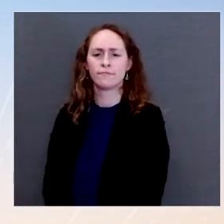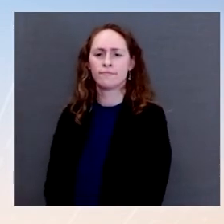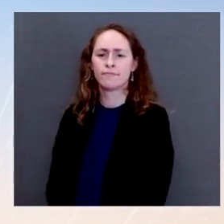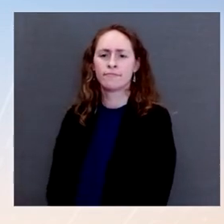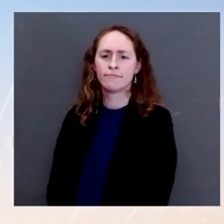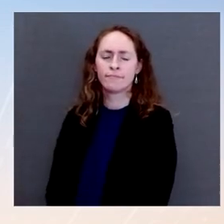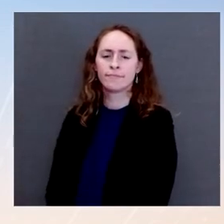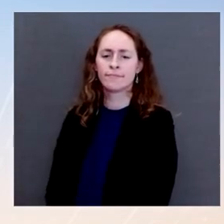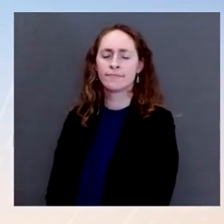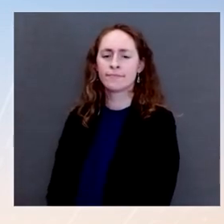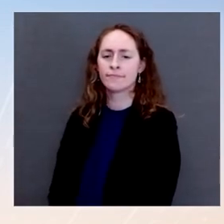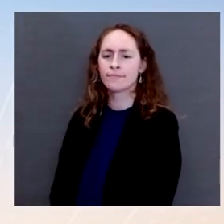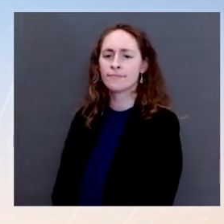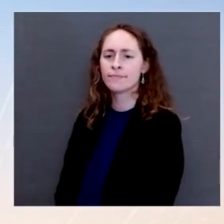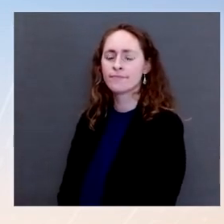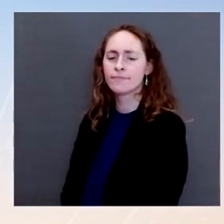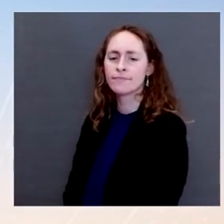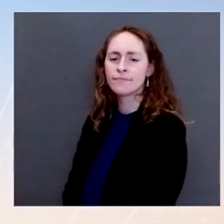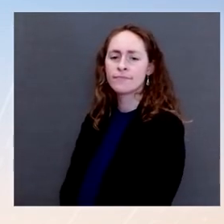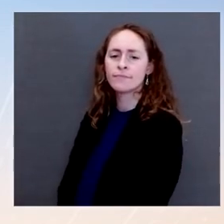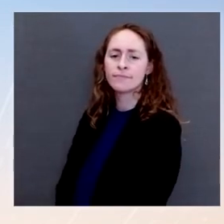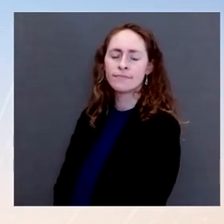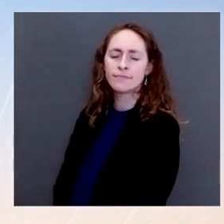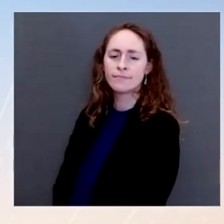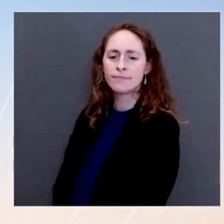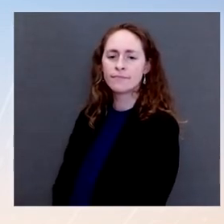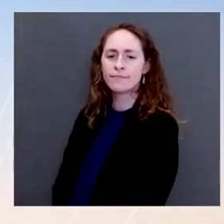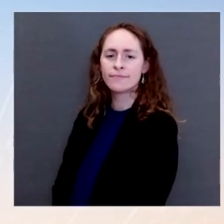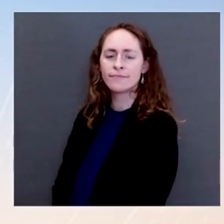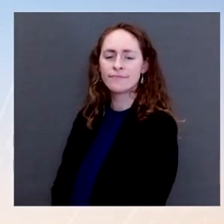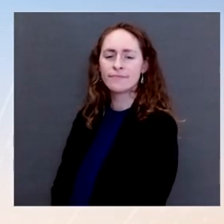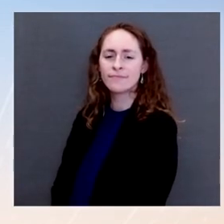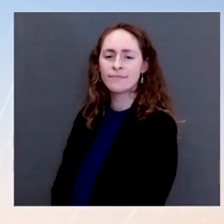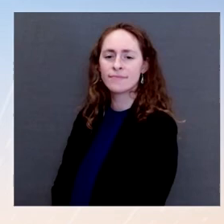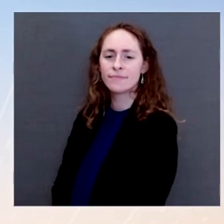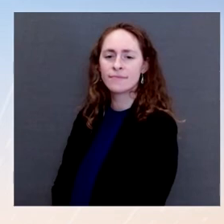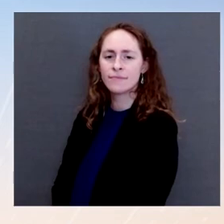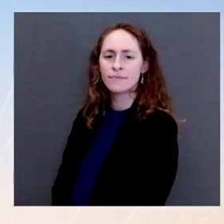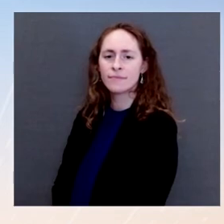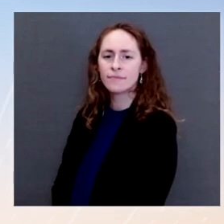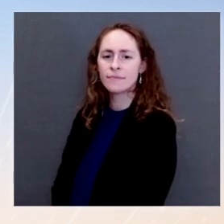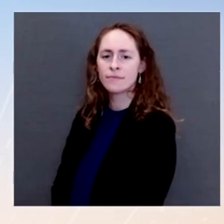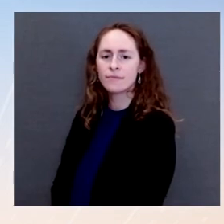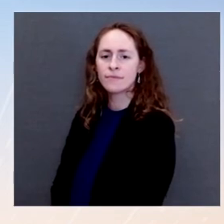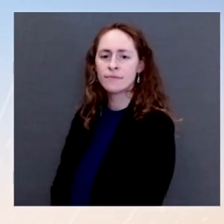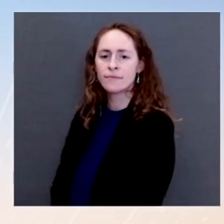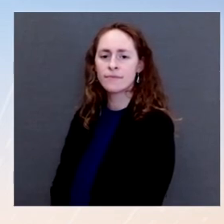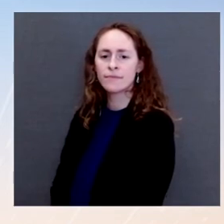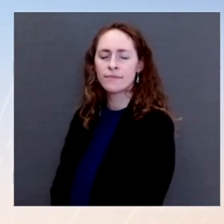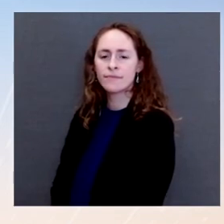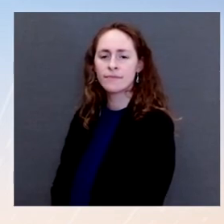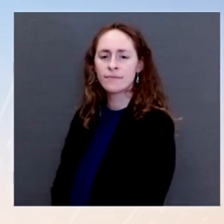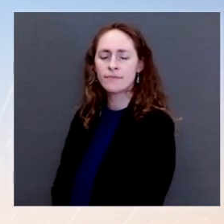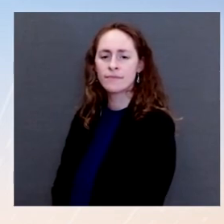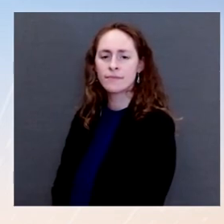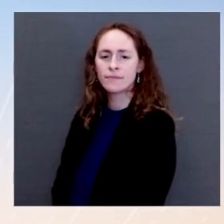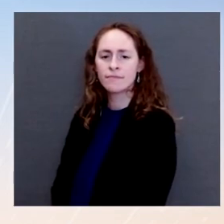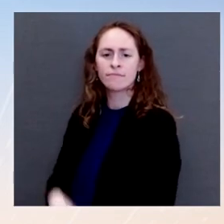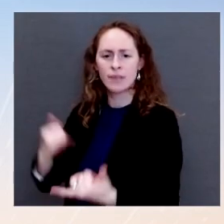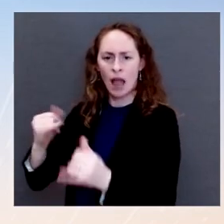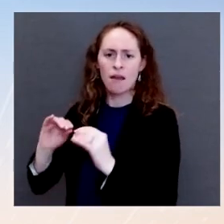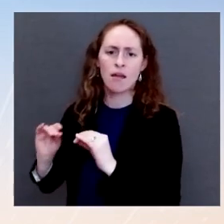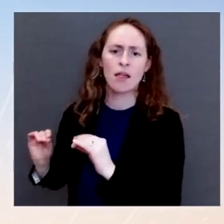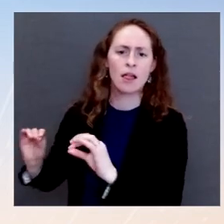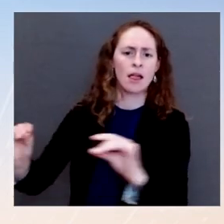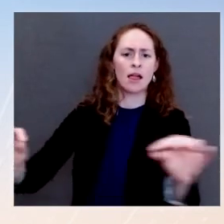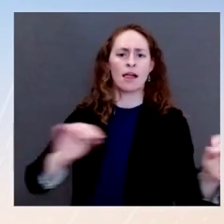he's saying this time, supporting NATO allies on the eastern flank, sanctions, those sound like the same things that you guys tried to do in